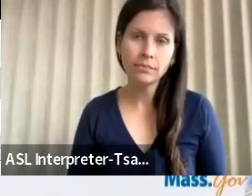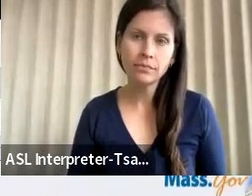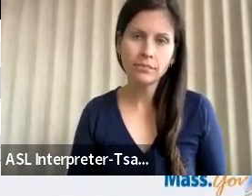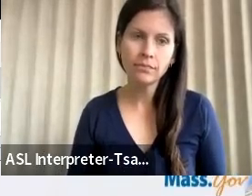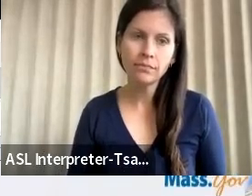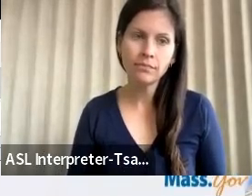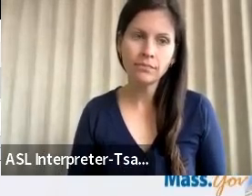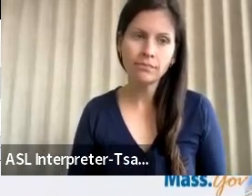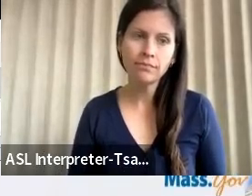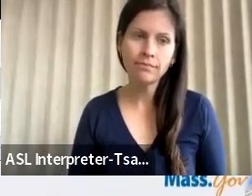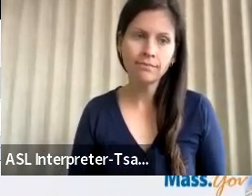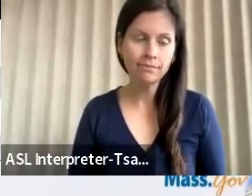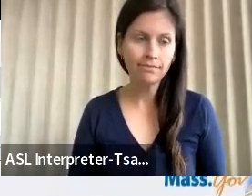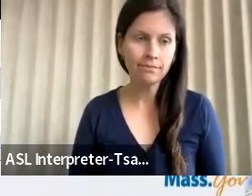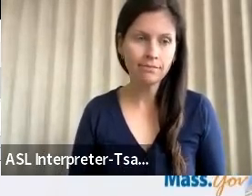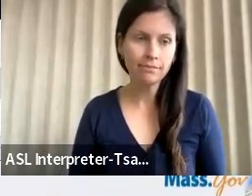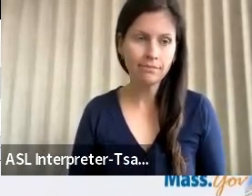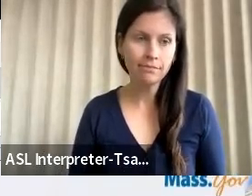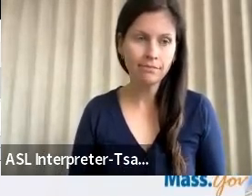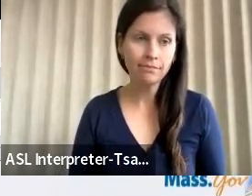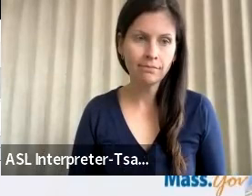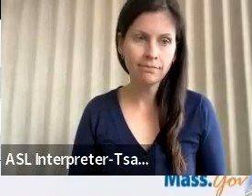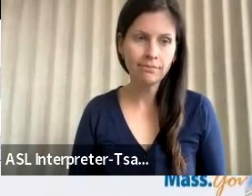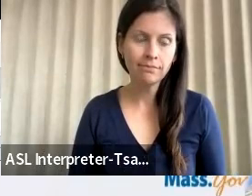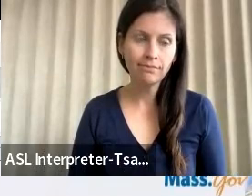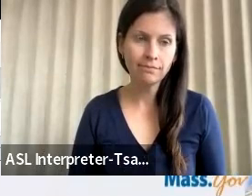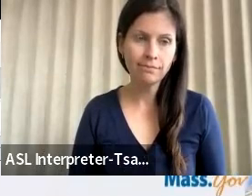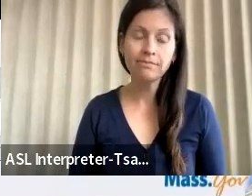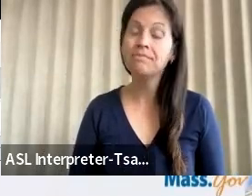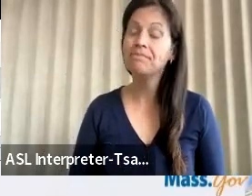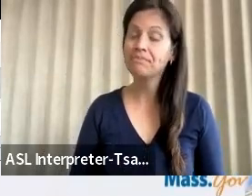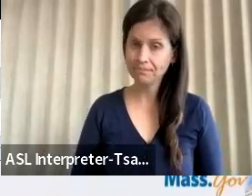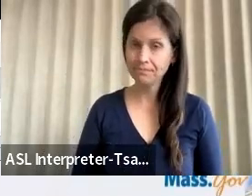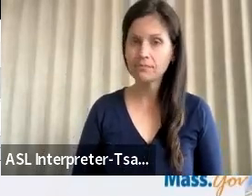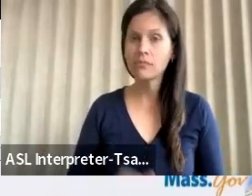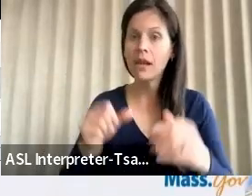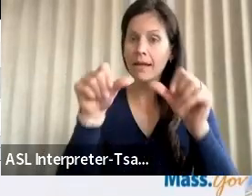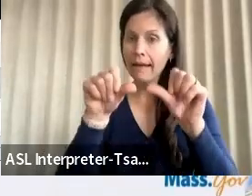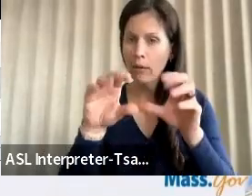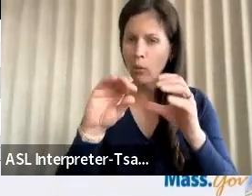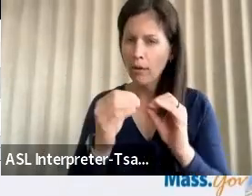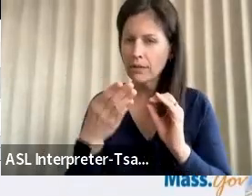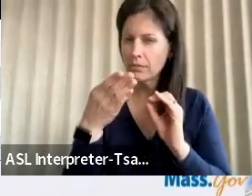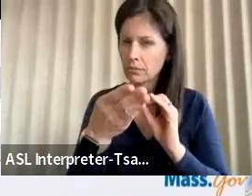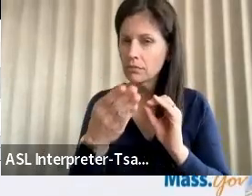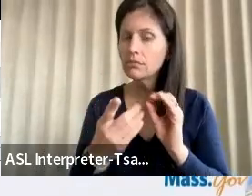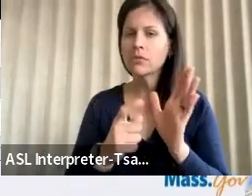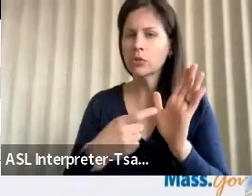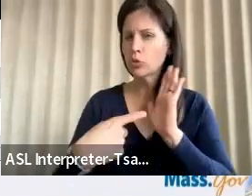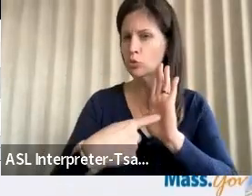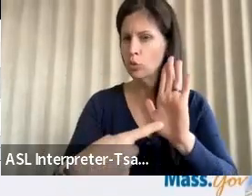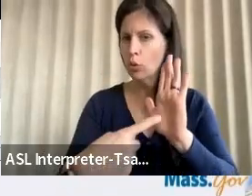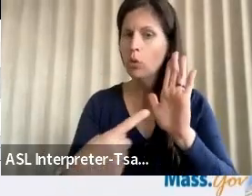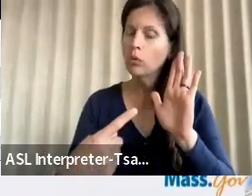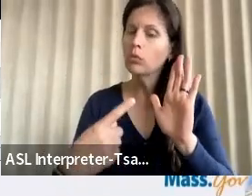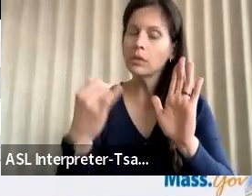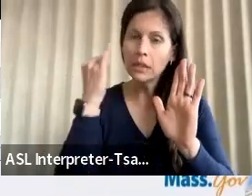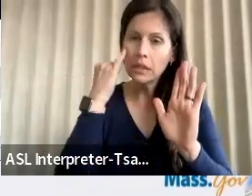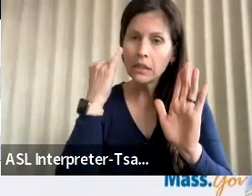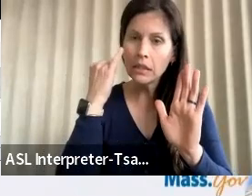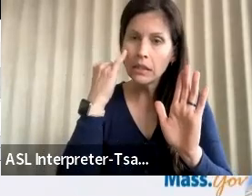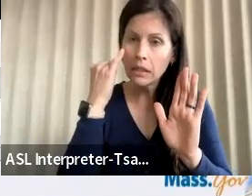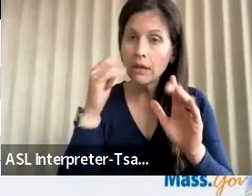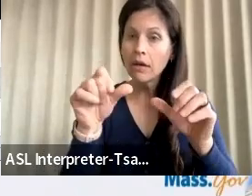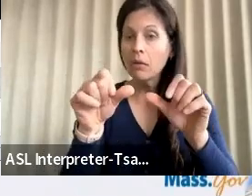On this screen, the area office can indicate if the review was completed, approved,